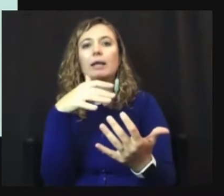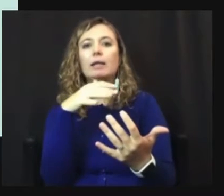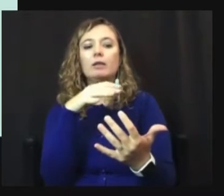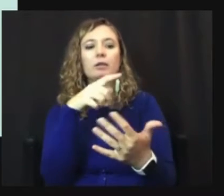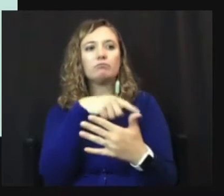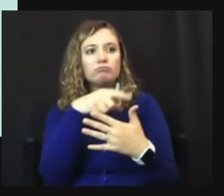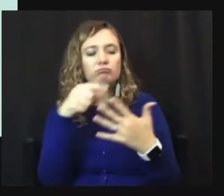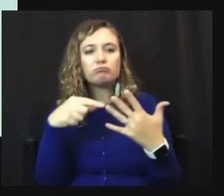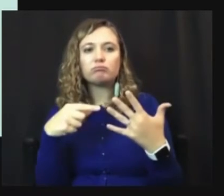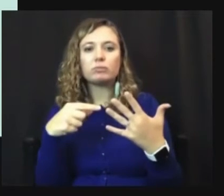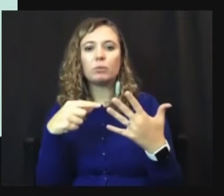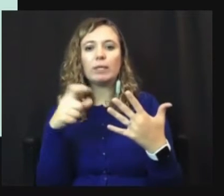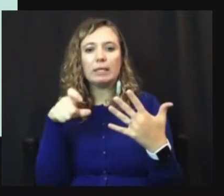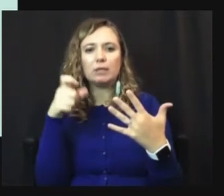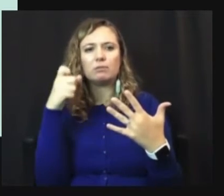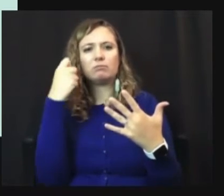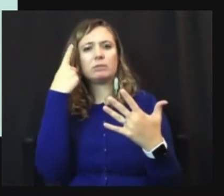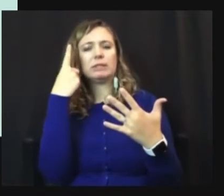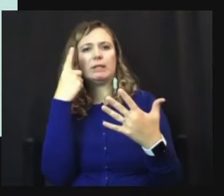so we can